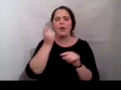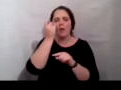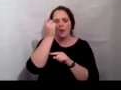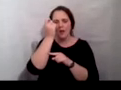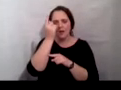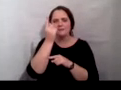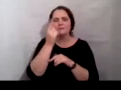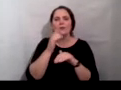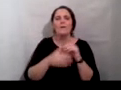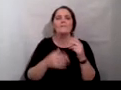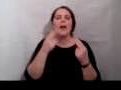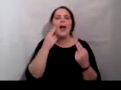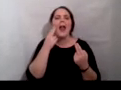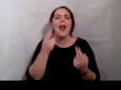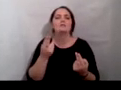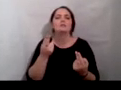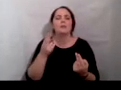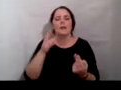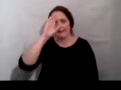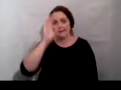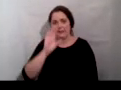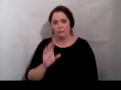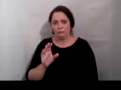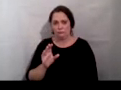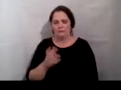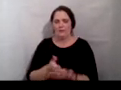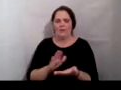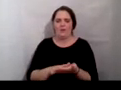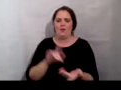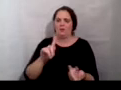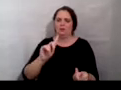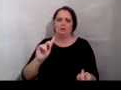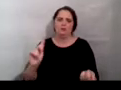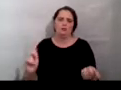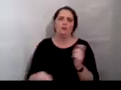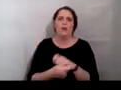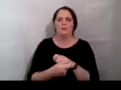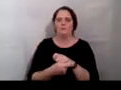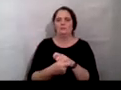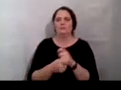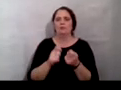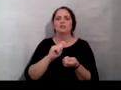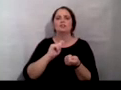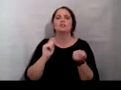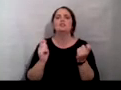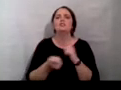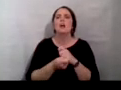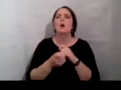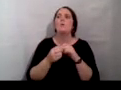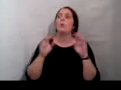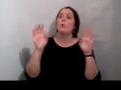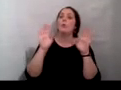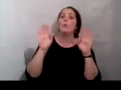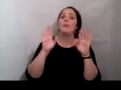having an understanding of the transformational nature of place and its character, its